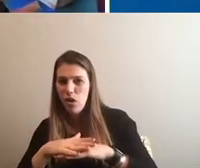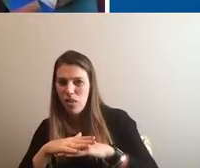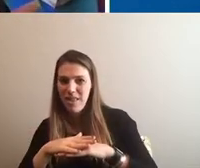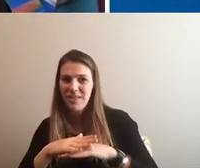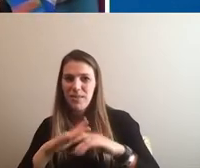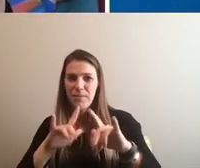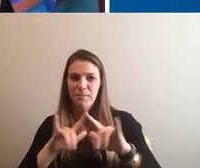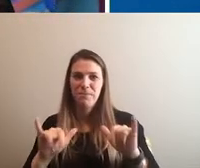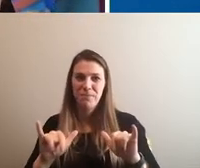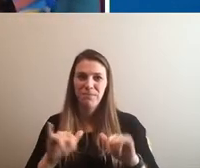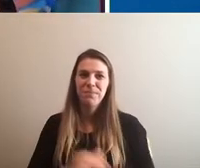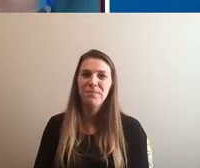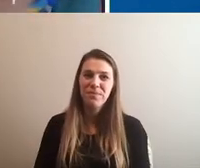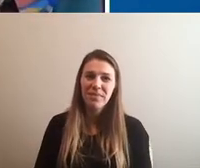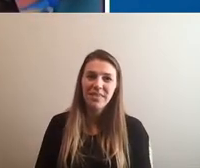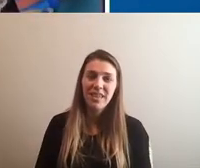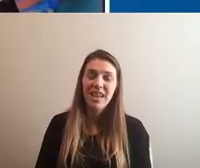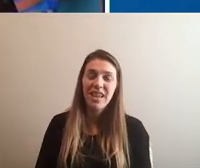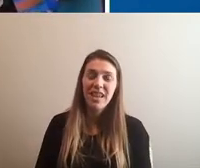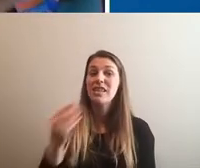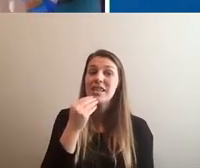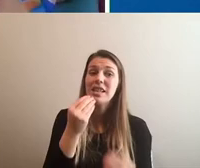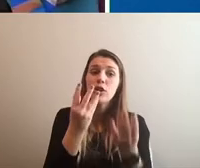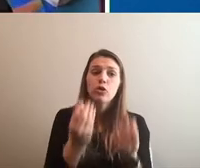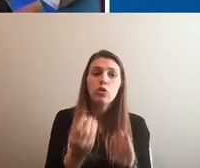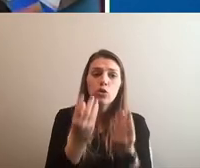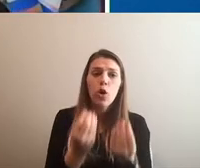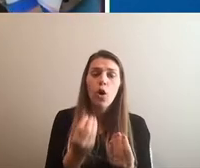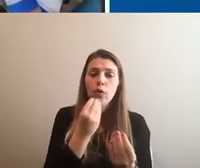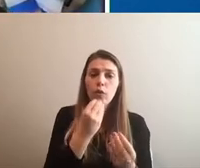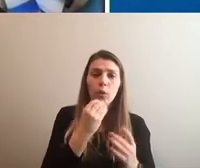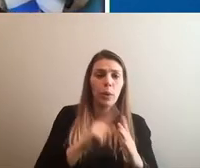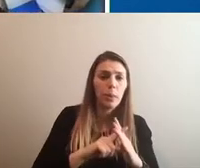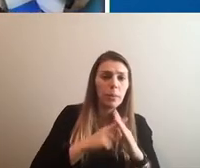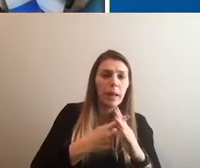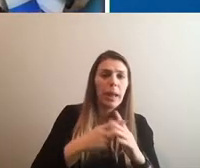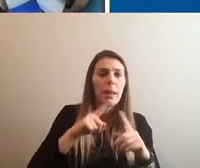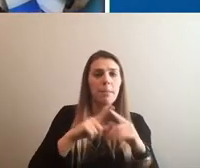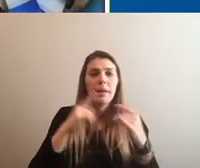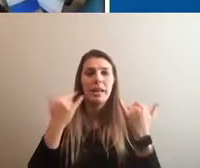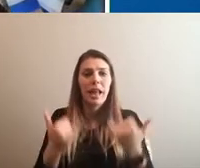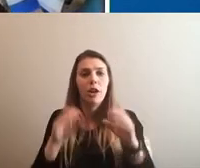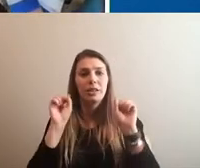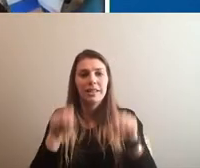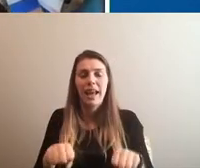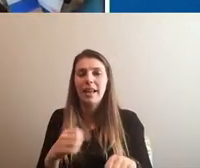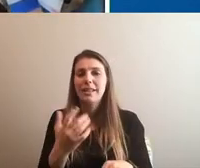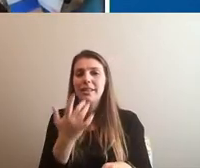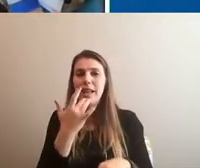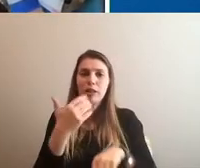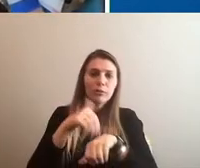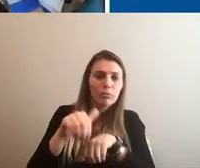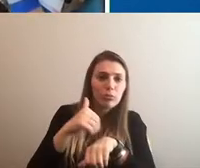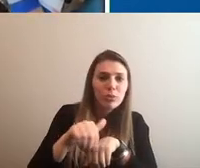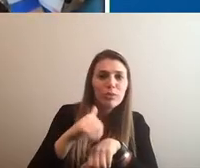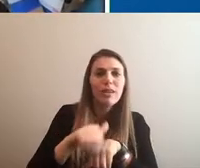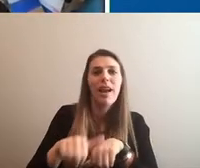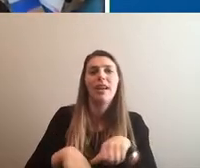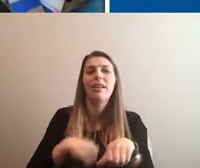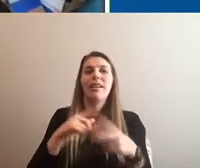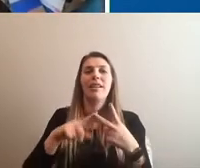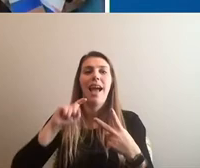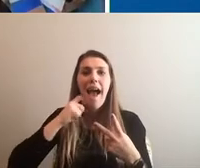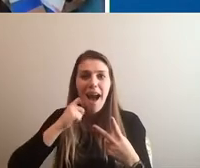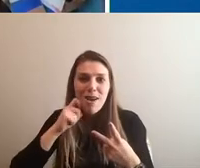apple. She was eating very soft food earlier, but now she's been able to taste bread, you know,